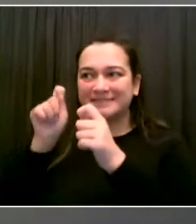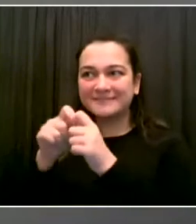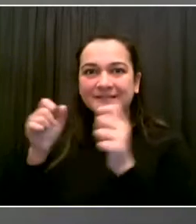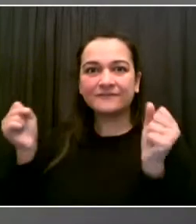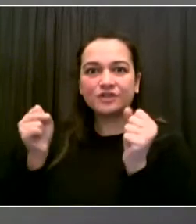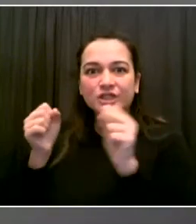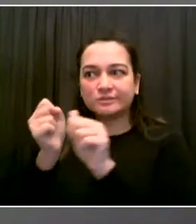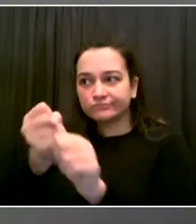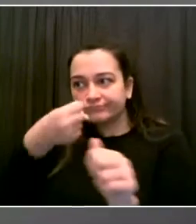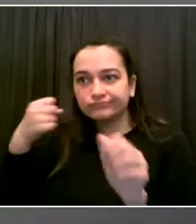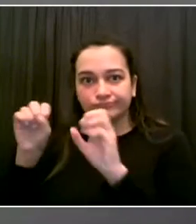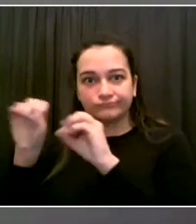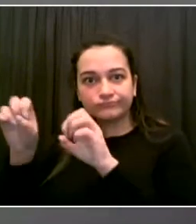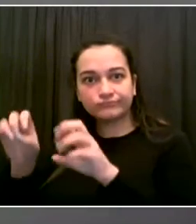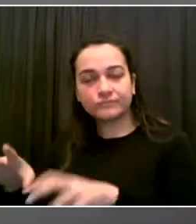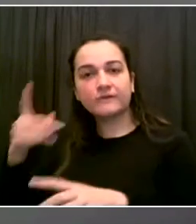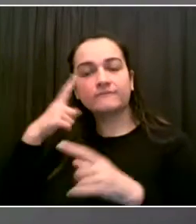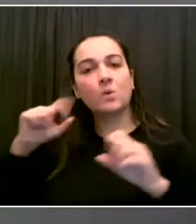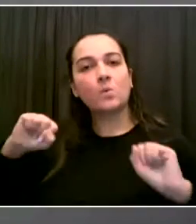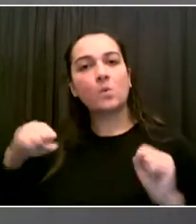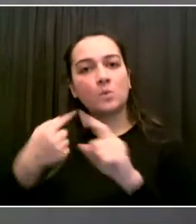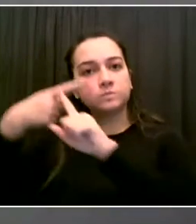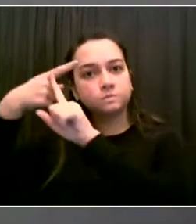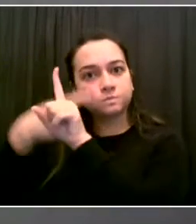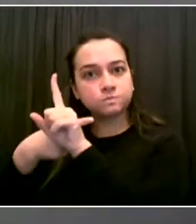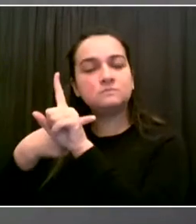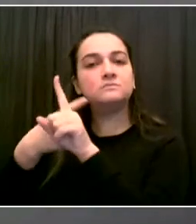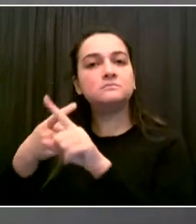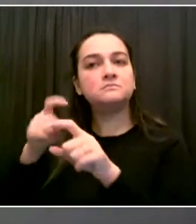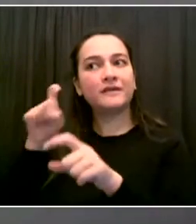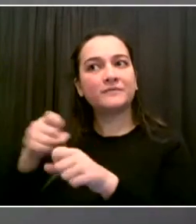In the case of T2 sites that are using